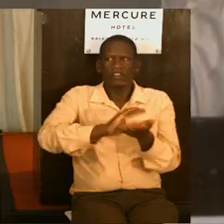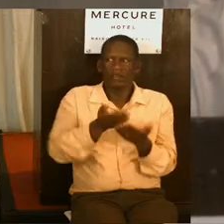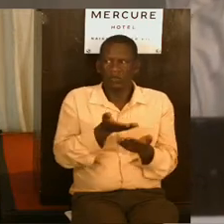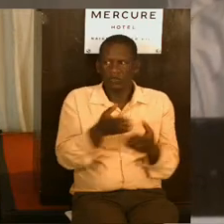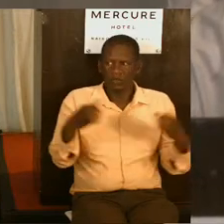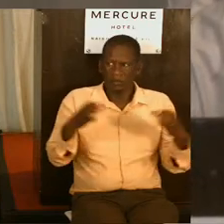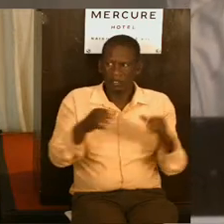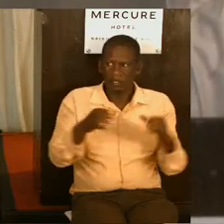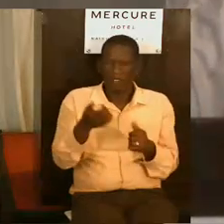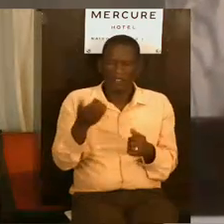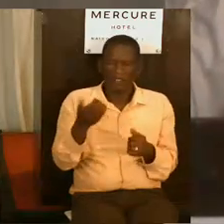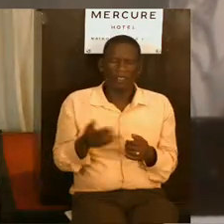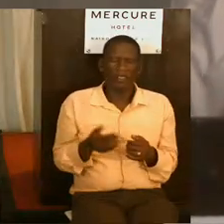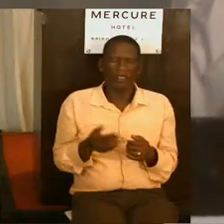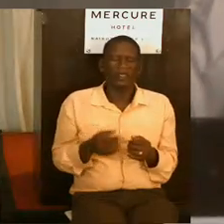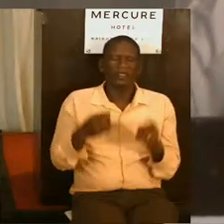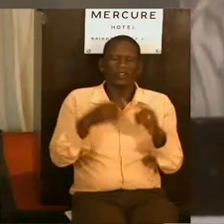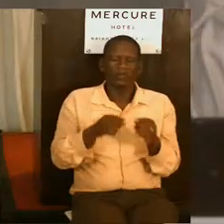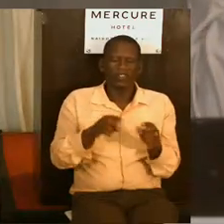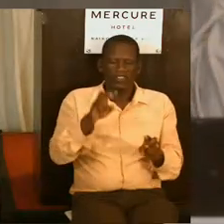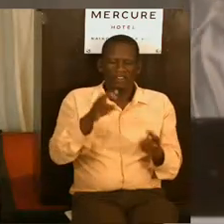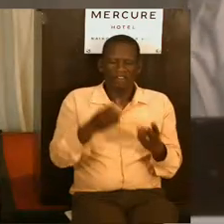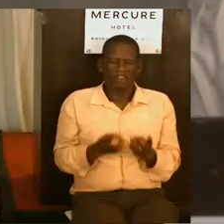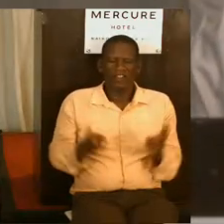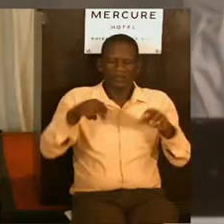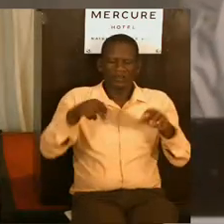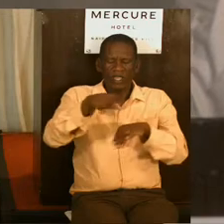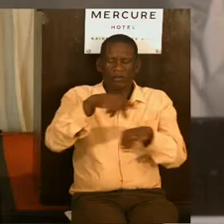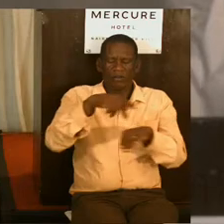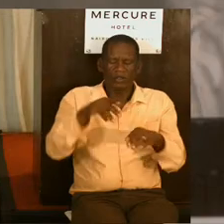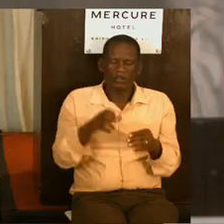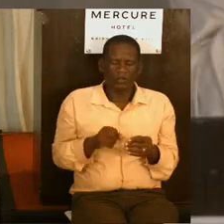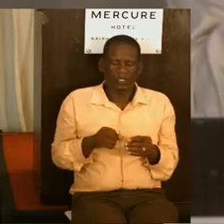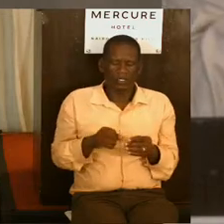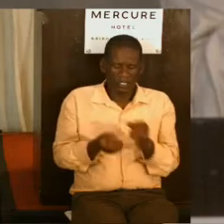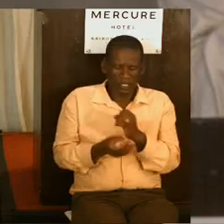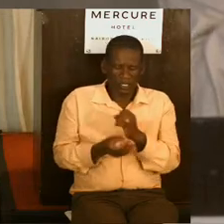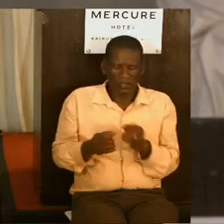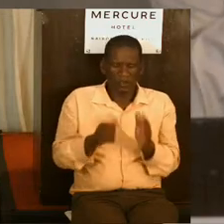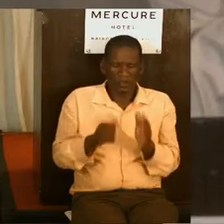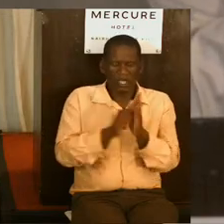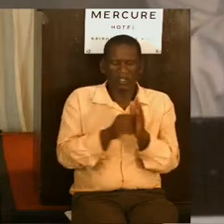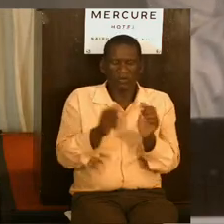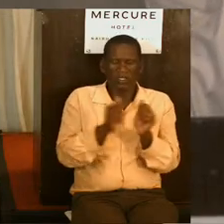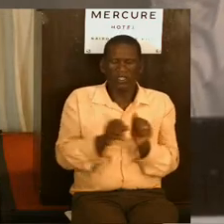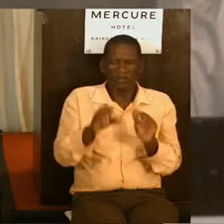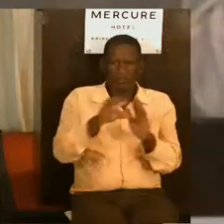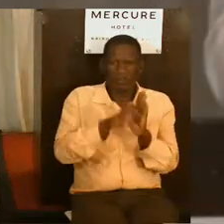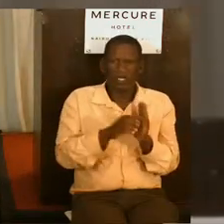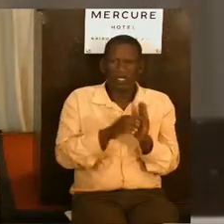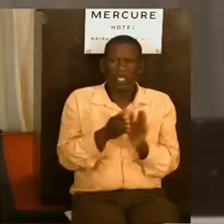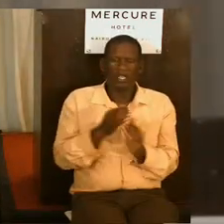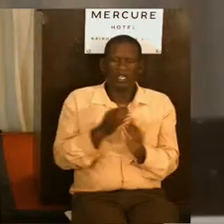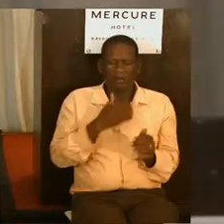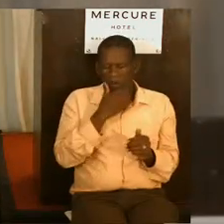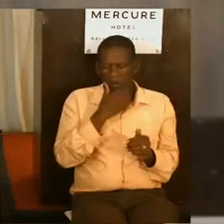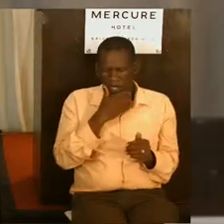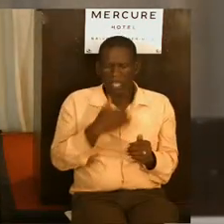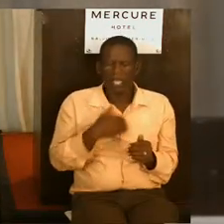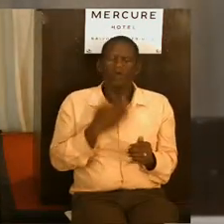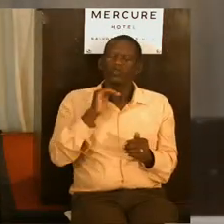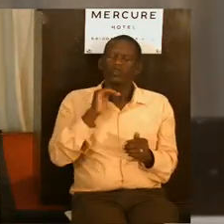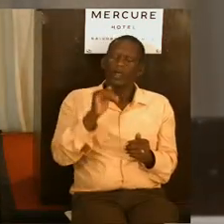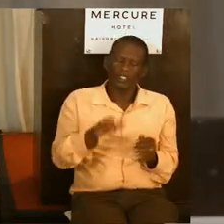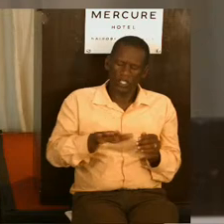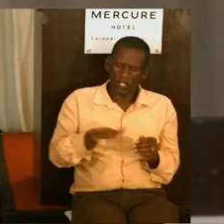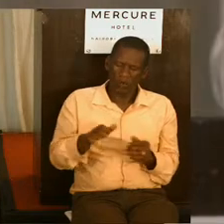parties that are there to the values and principle or rather subscribe to article 10 of the Constitution and I was wondering and I wanted to